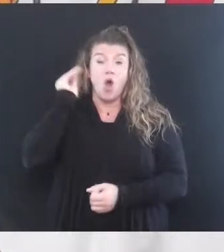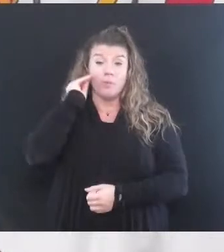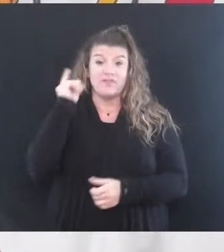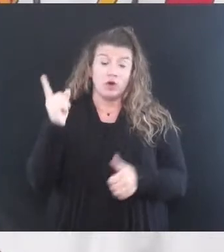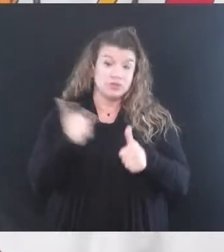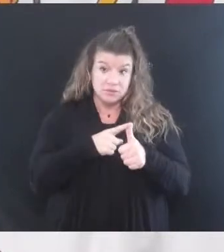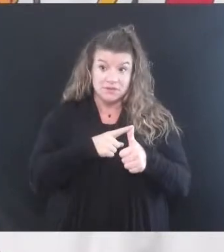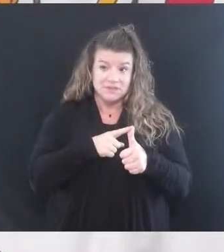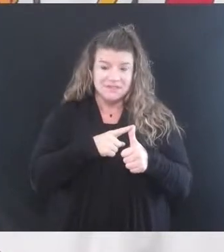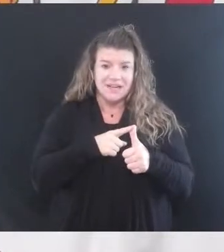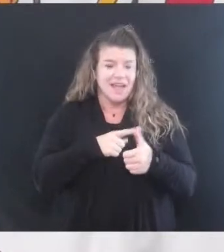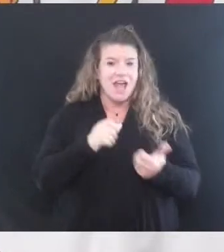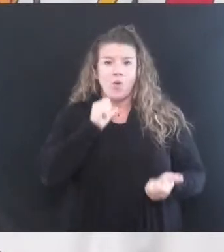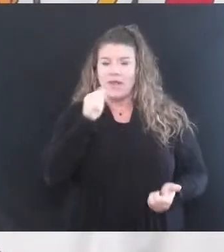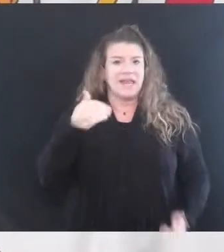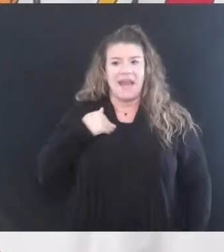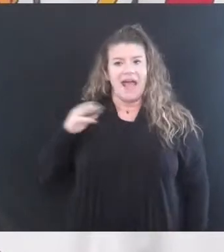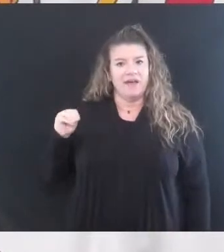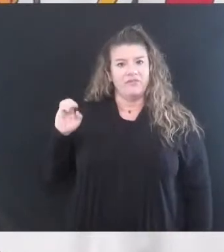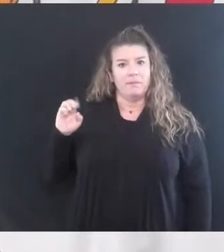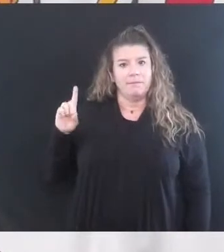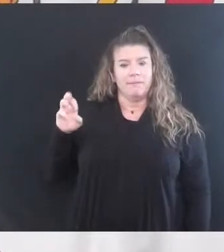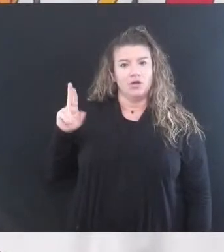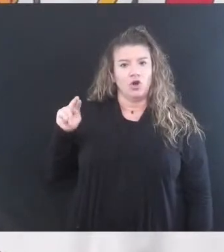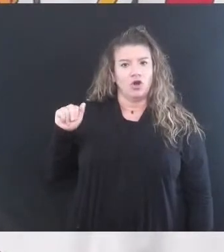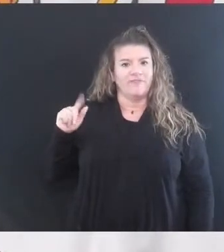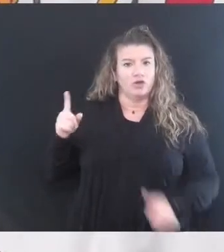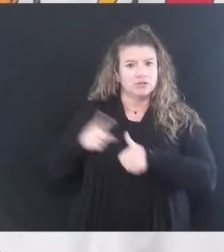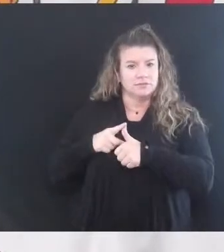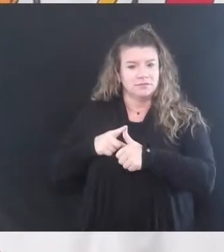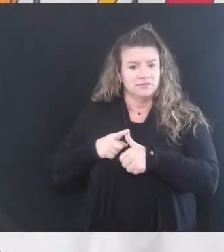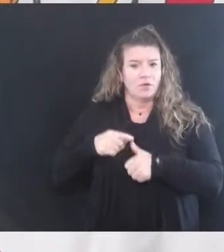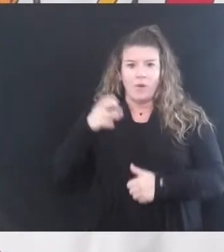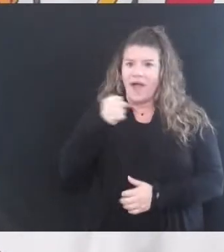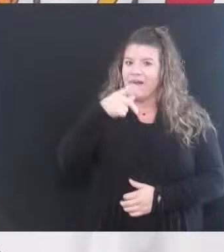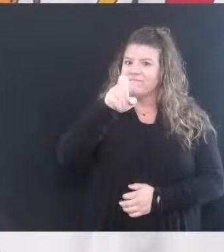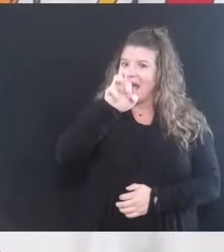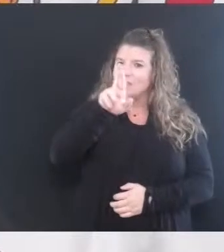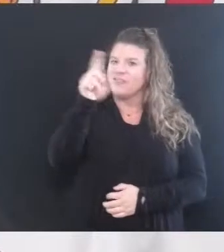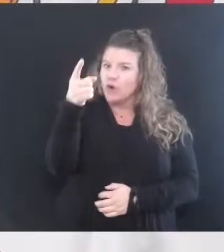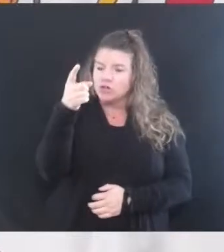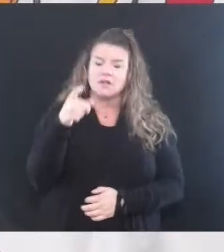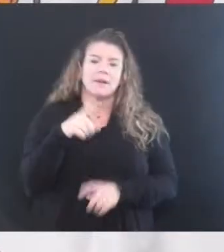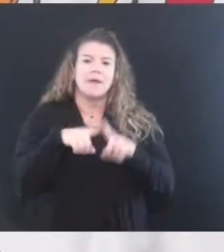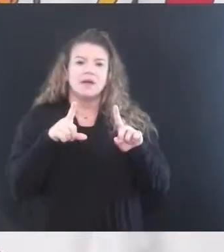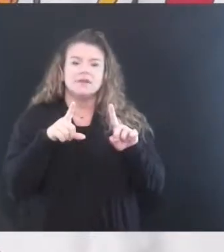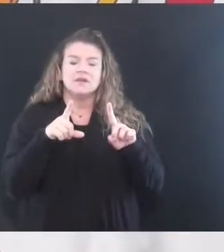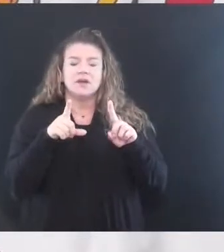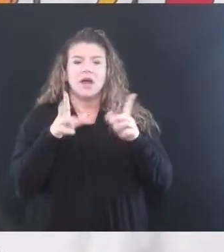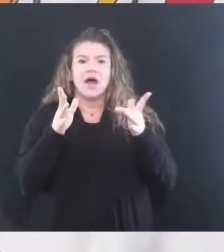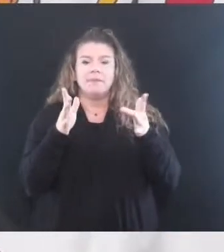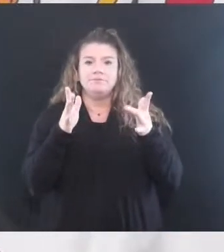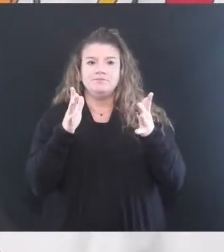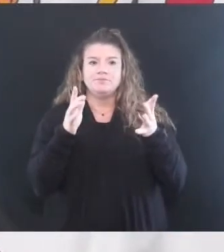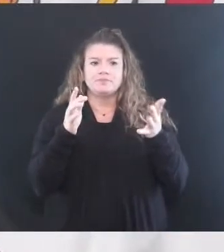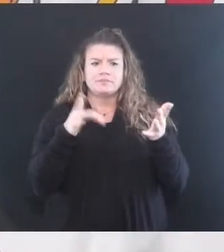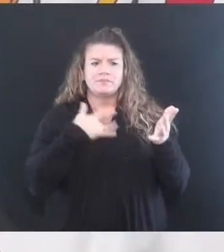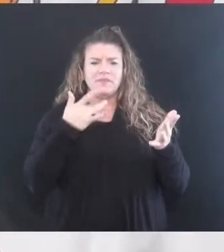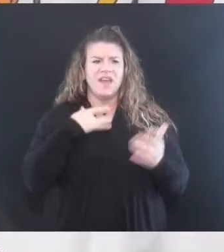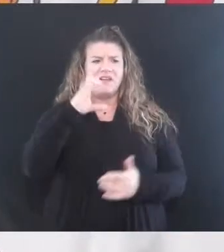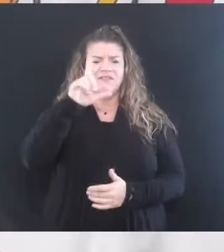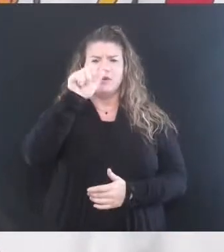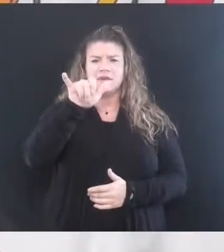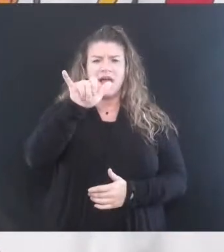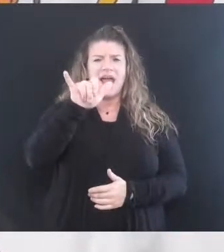gate, and we didn't have Moderna when we came right out of the gate. But anyway, you know, I think Clay